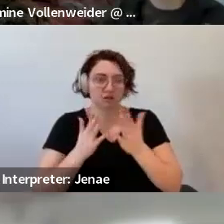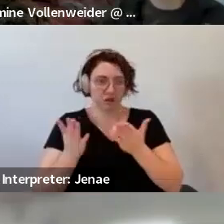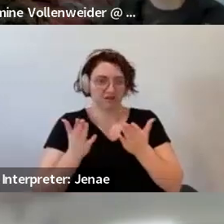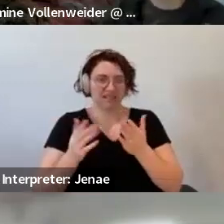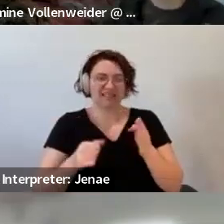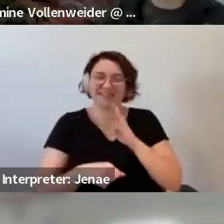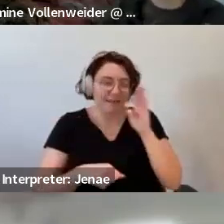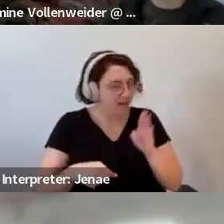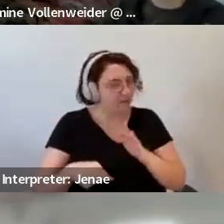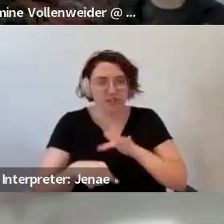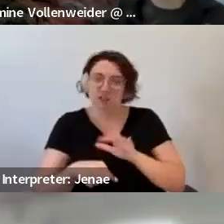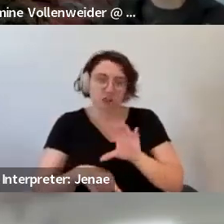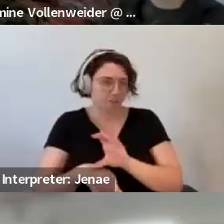never,